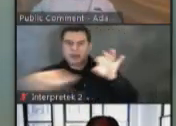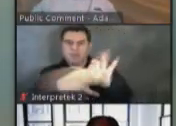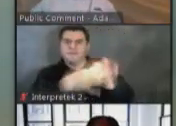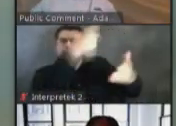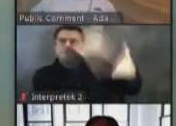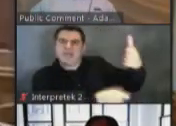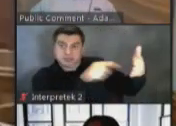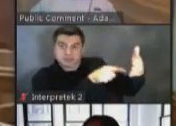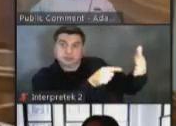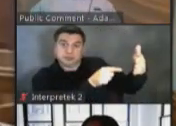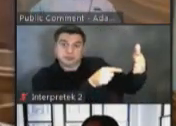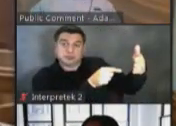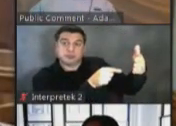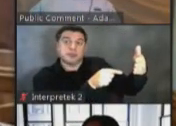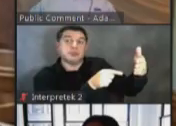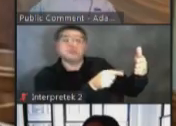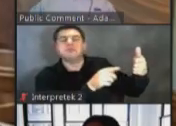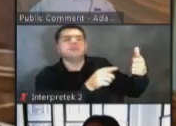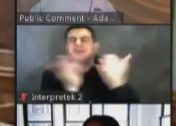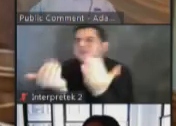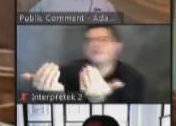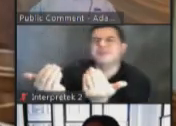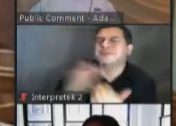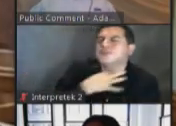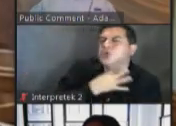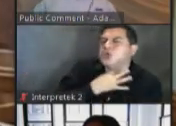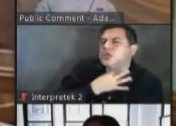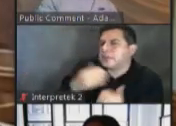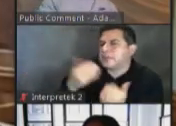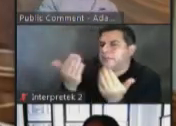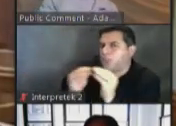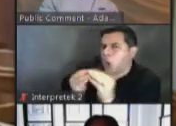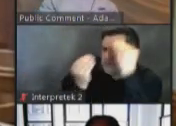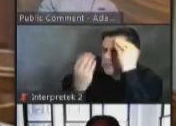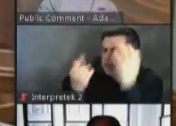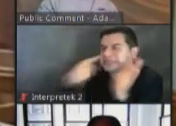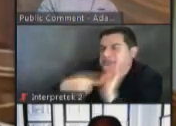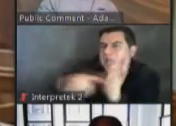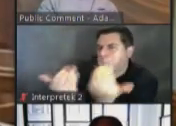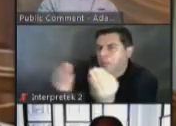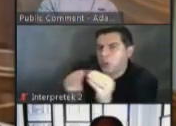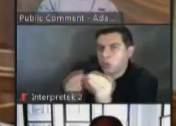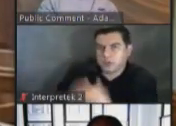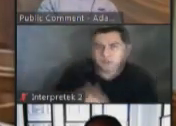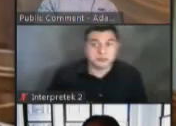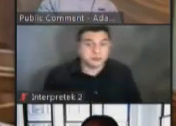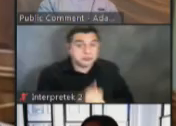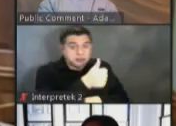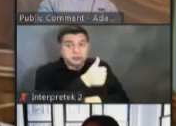Do either of you want to comment on that? I mean, even the general idea of can you bring us back